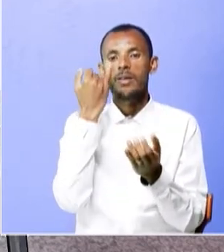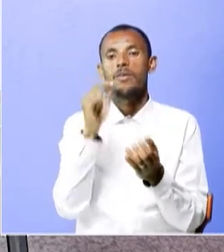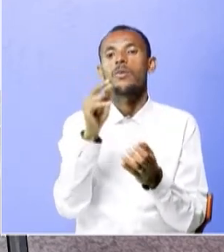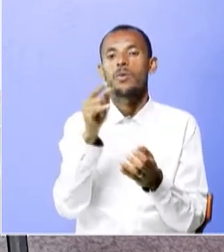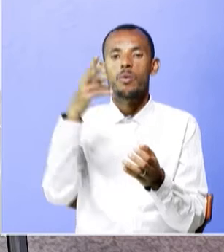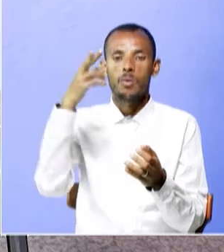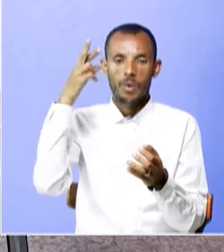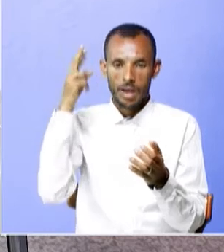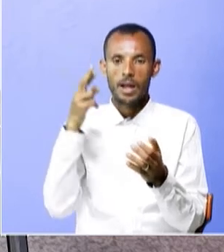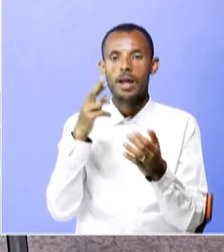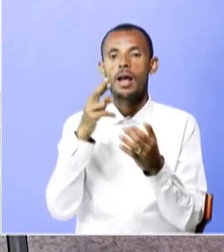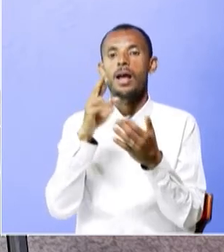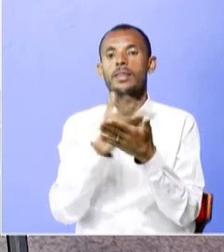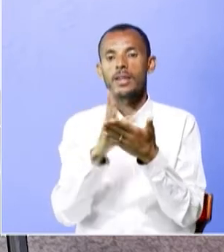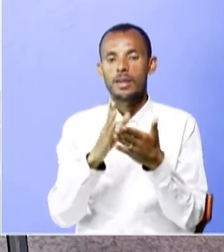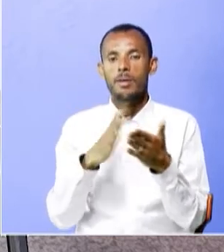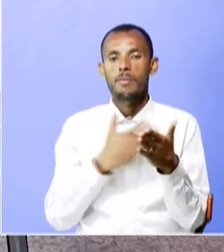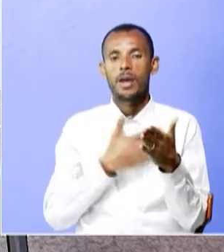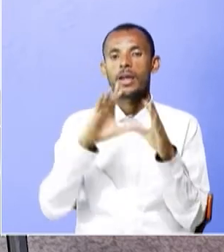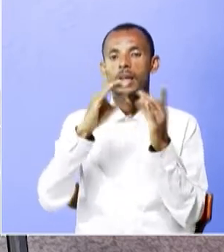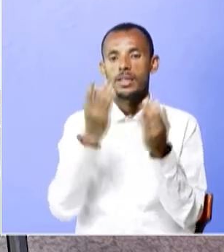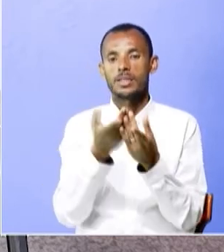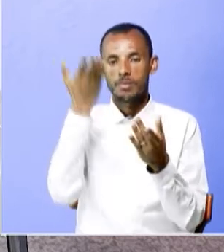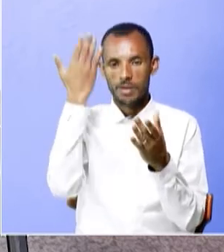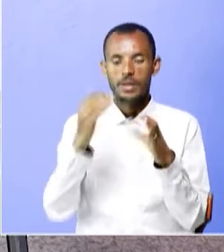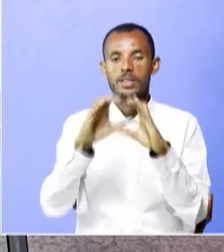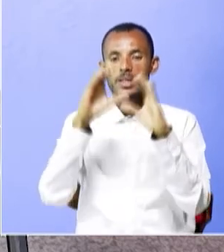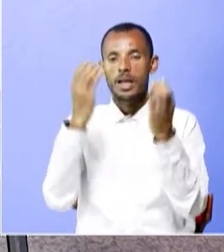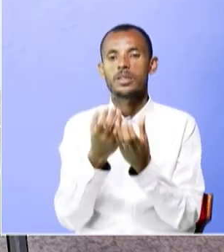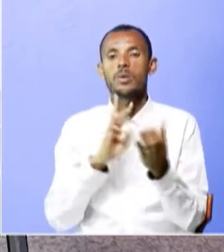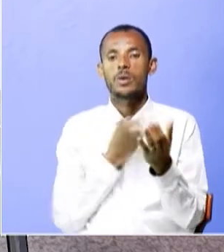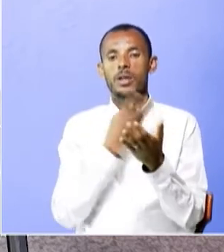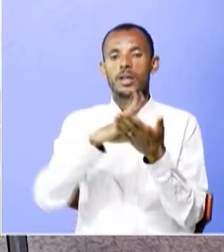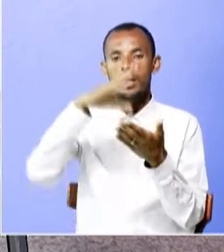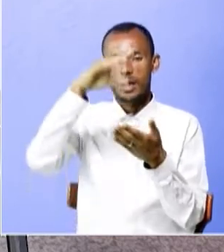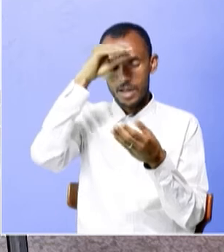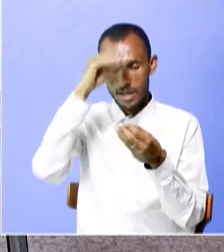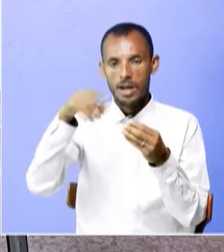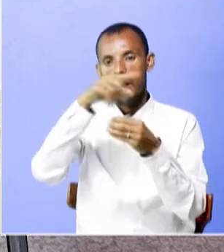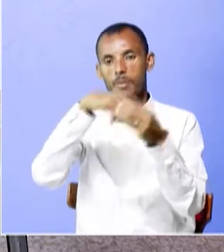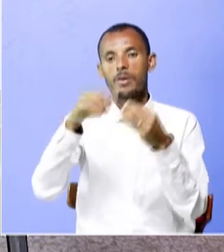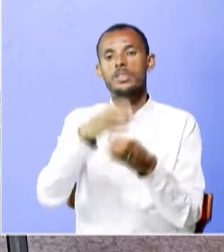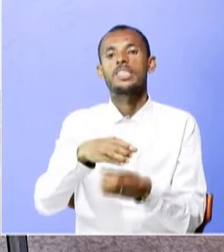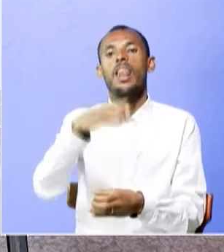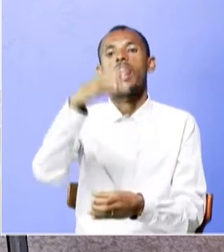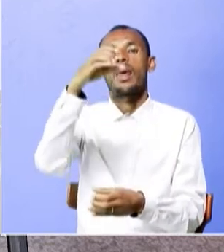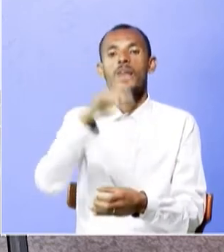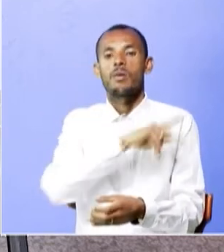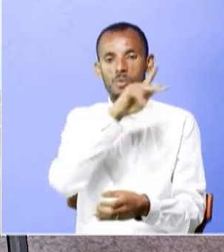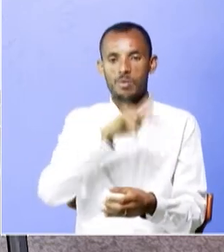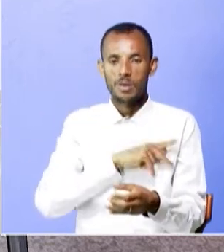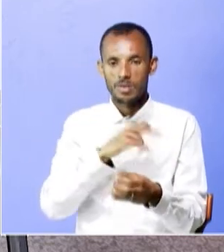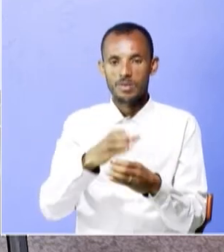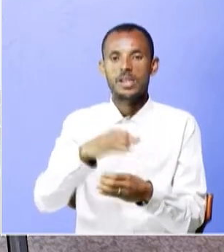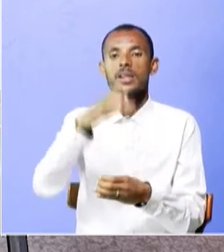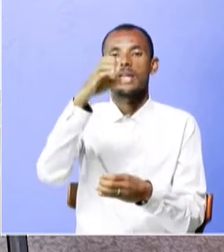were attending my class, in our previous lesson, we have discussed about cylinders, the properties of